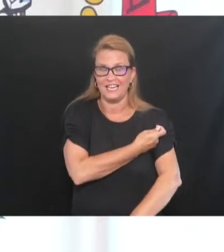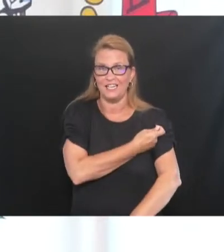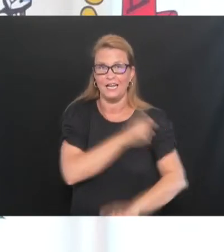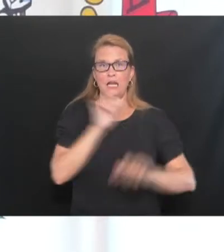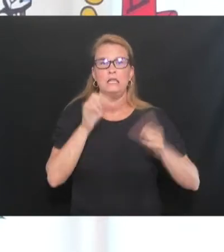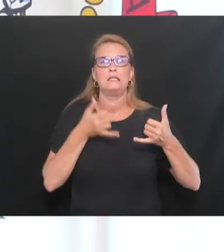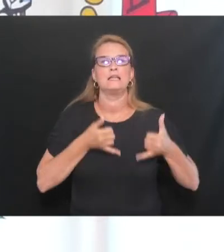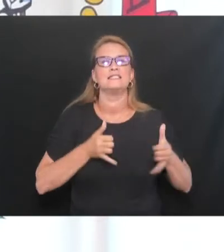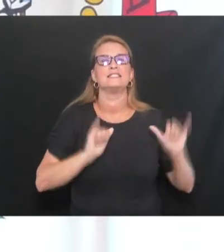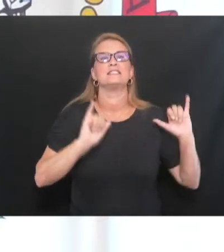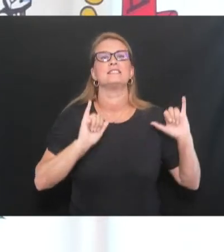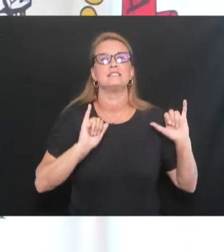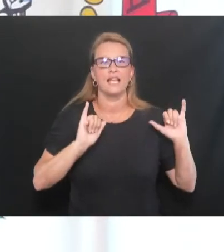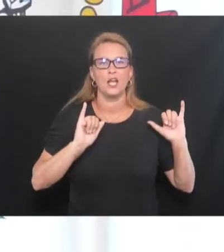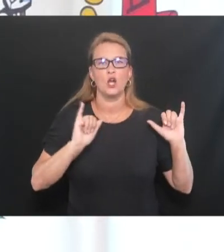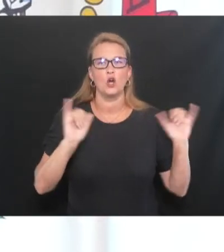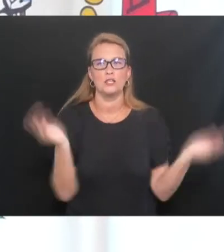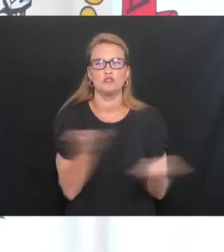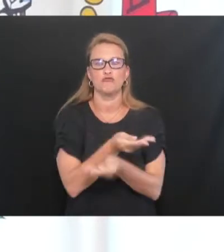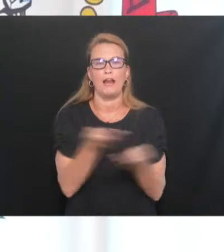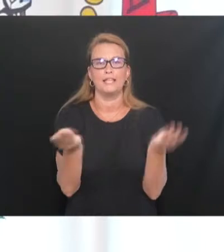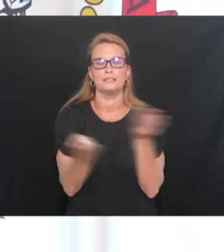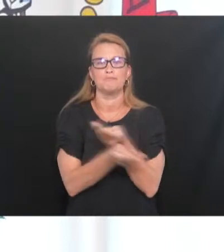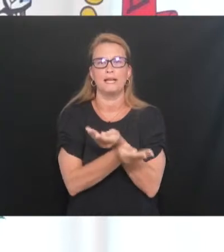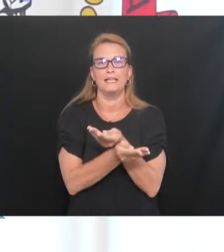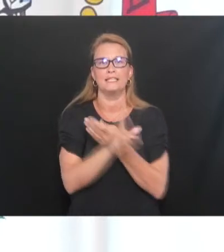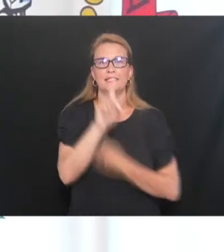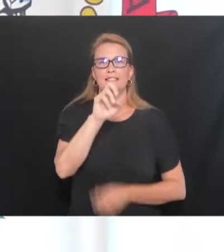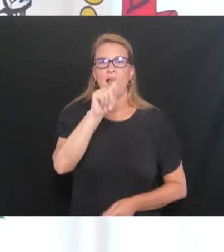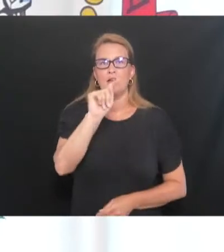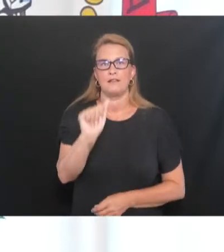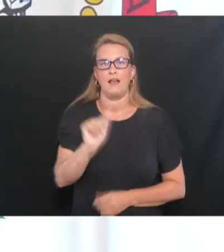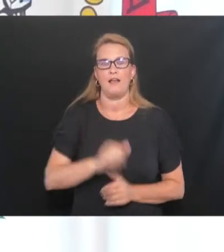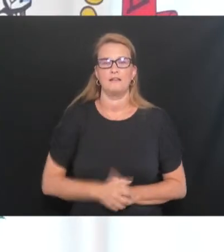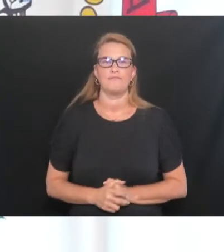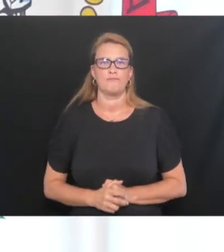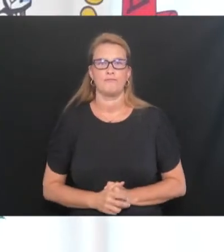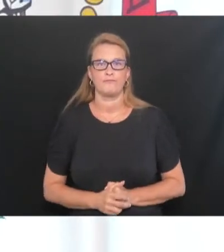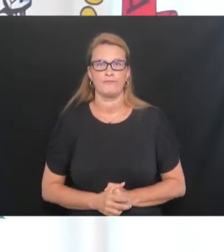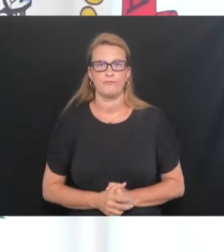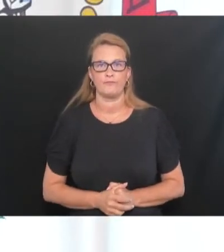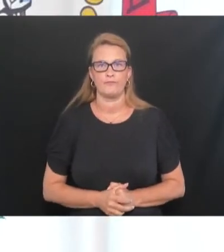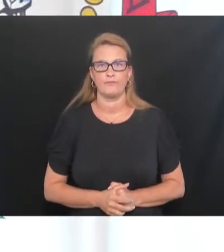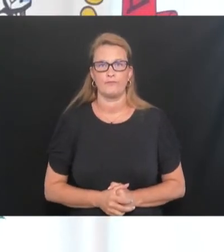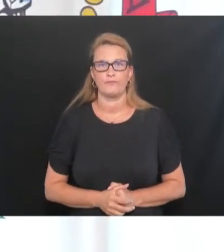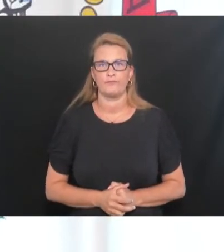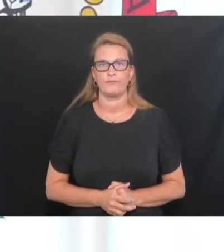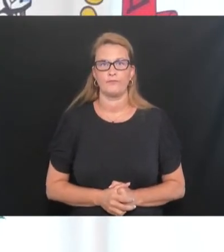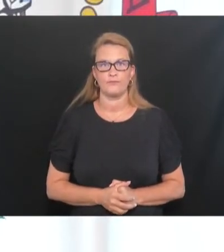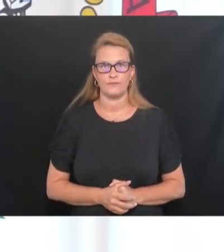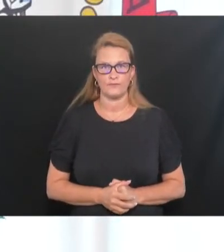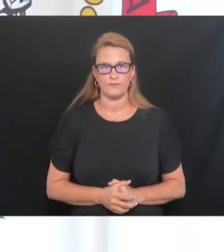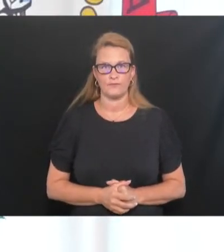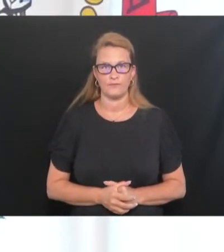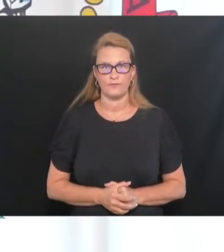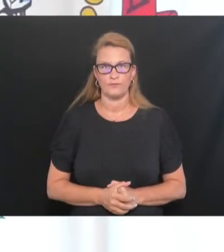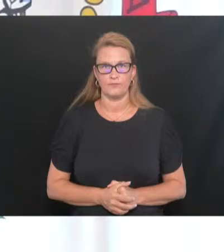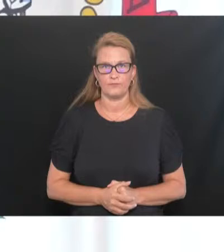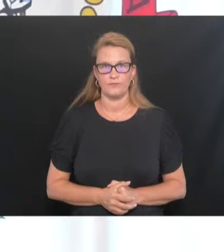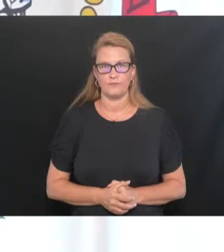still transmit this disease, this Delta variant. You know, so Kenny, this is a